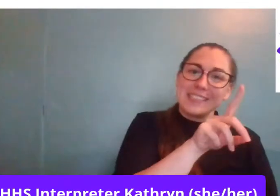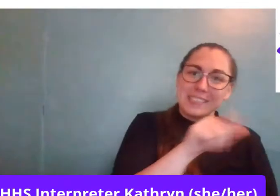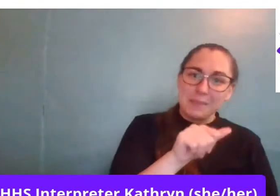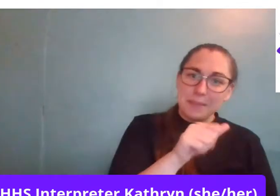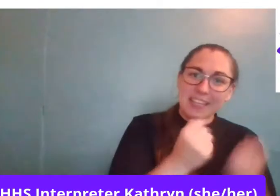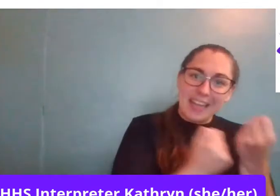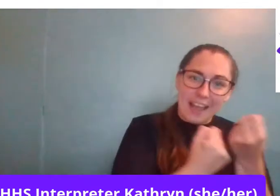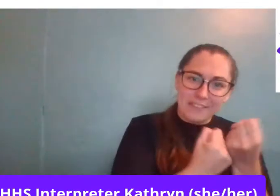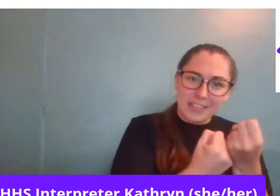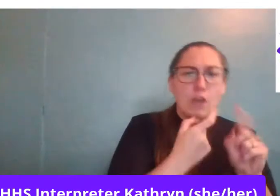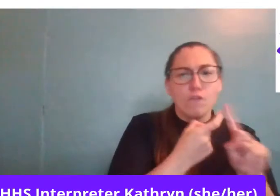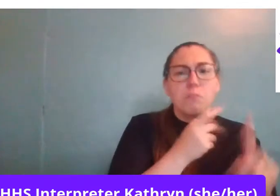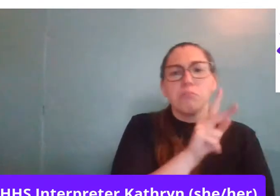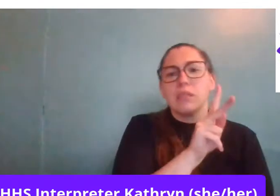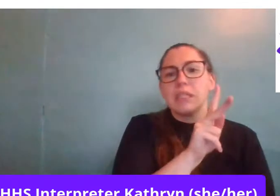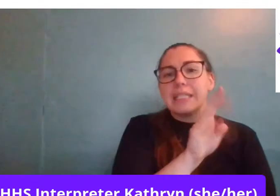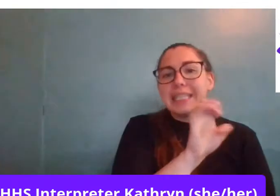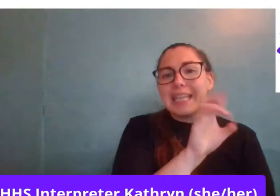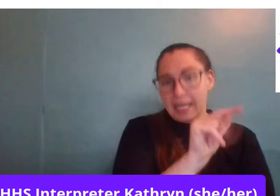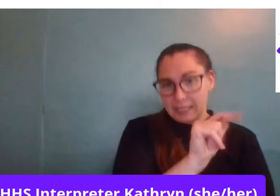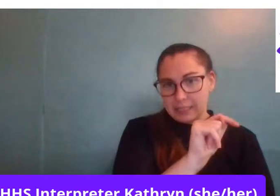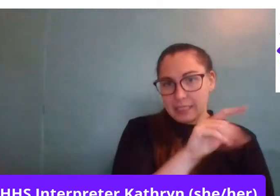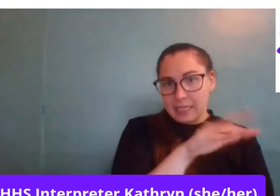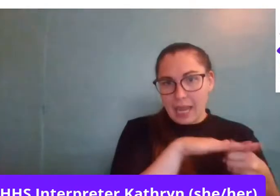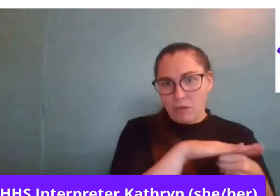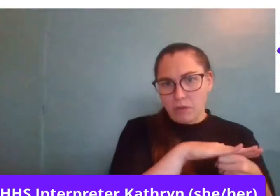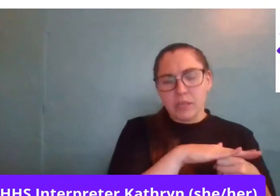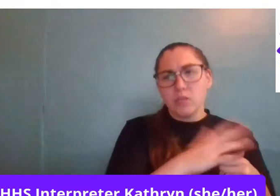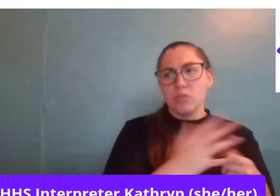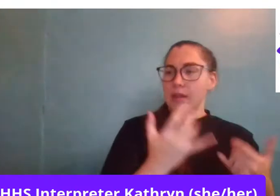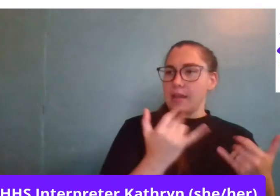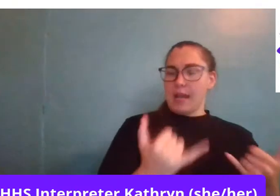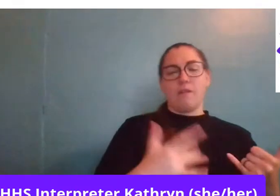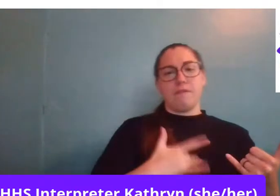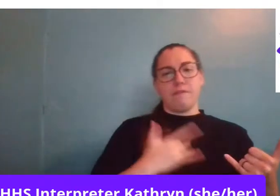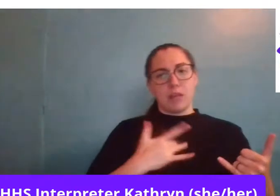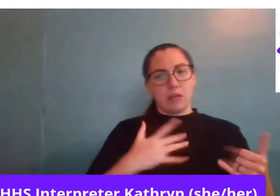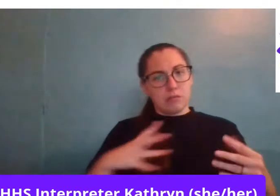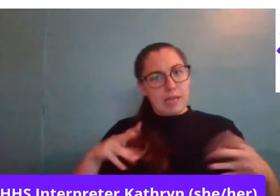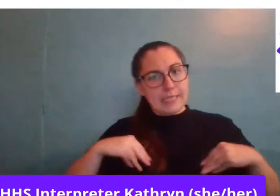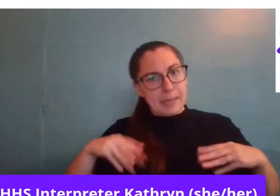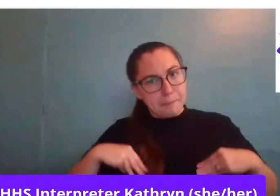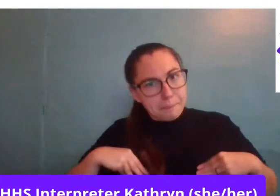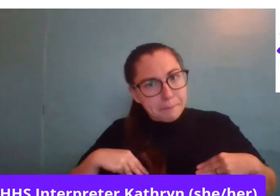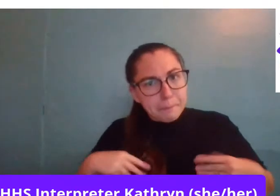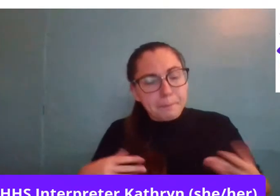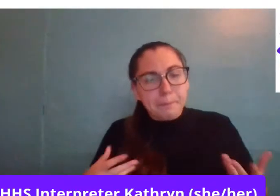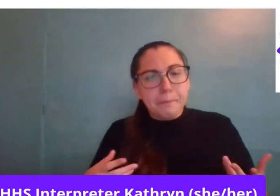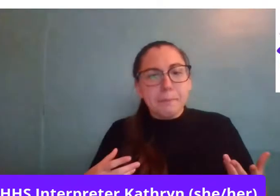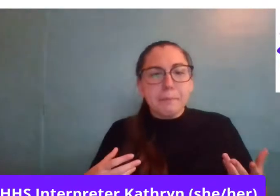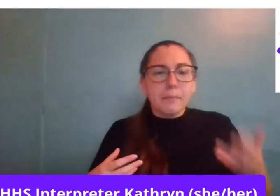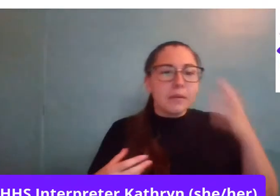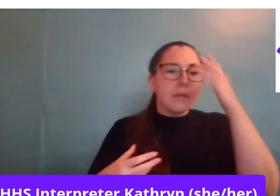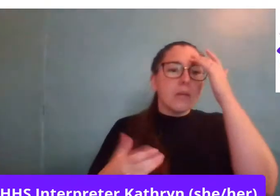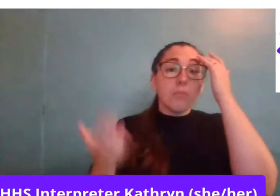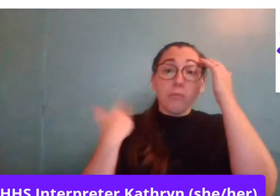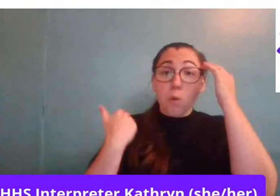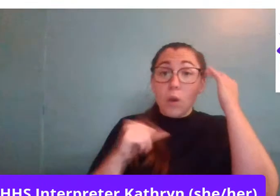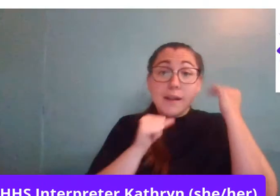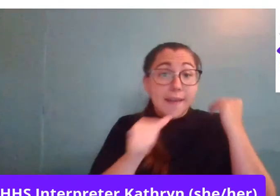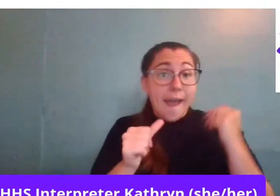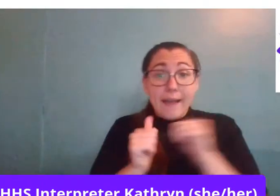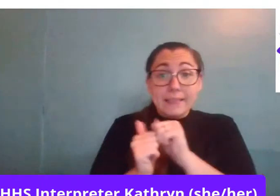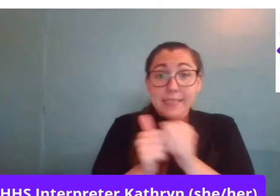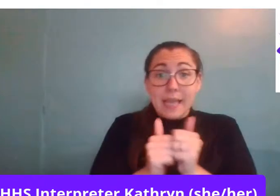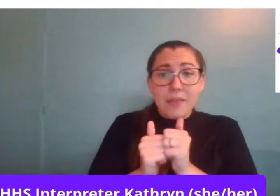County, where I felt acceptance. And even when we were not together, I felt